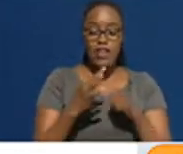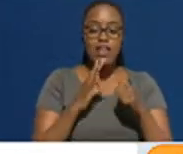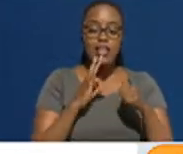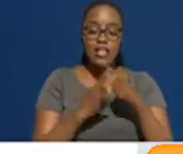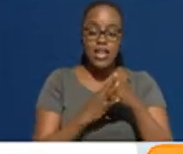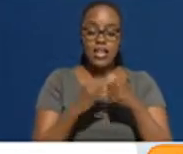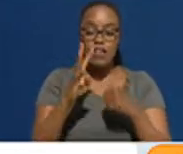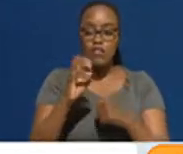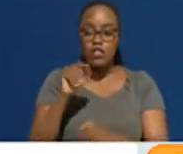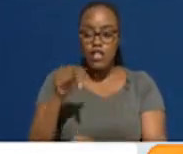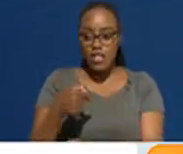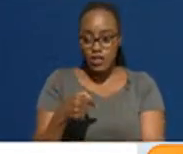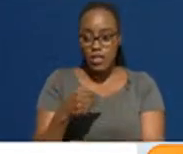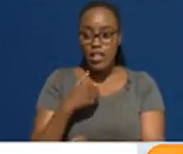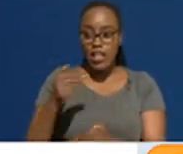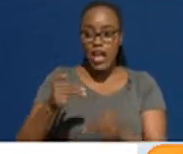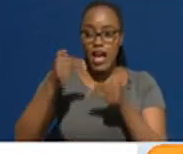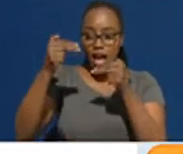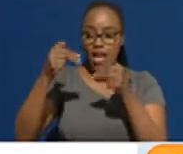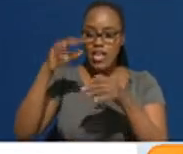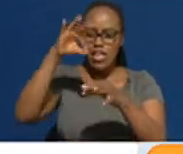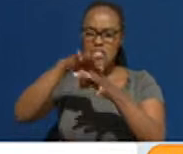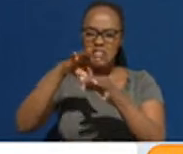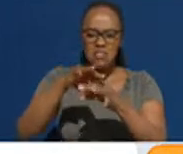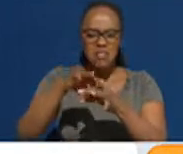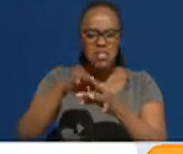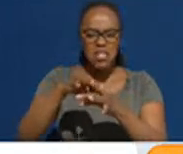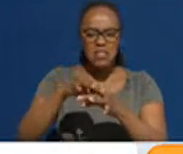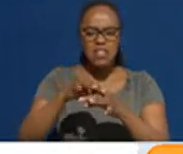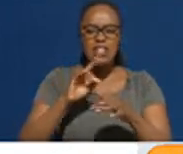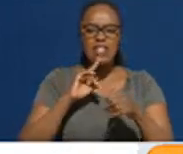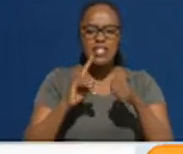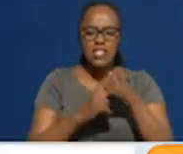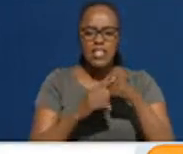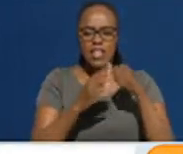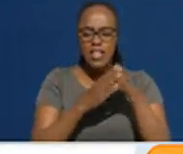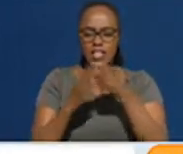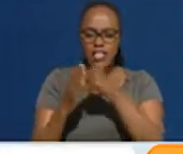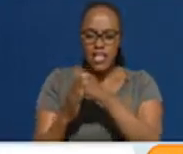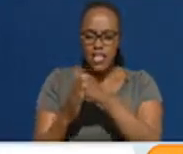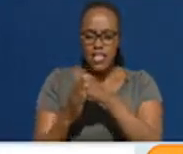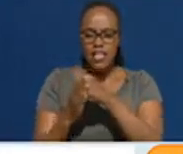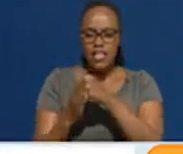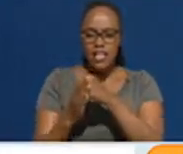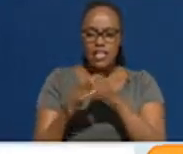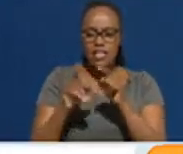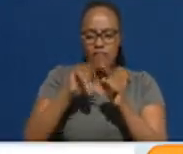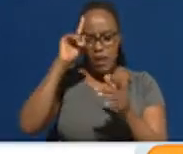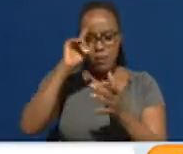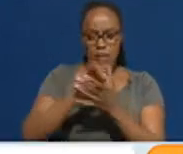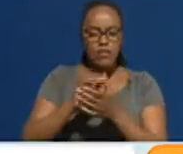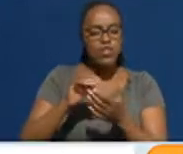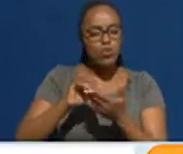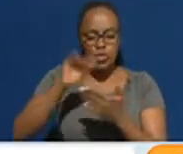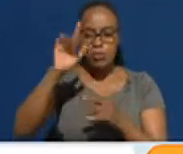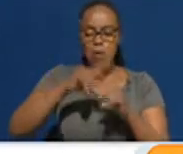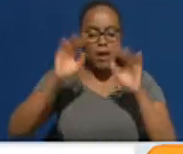840,000. This time the highest vote was 699. Mm-hmm. Yeah, of course, I believe it was more, but it's okay, I